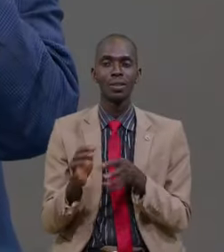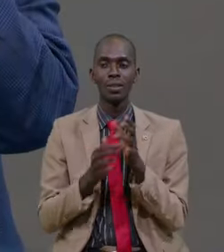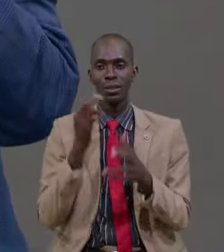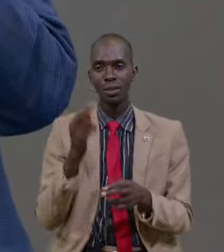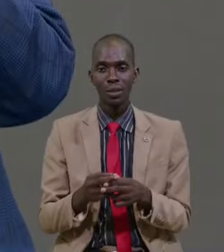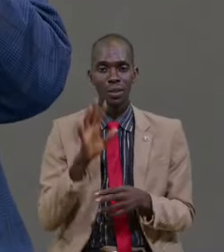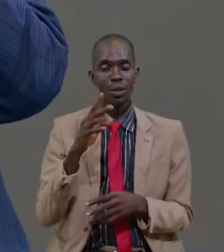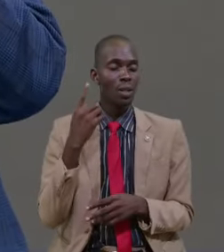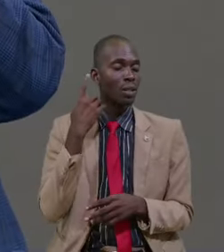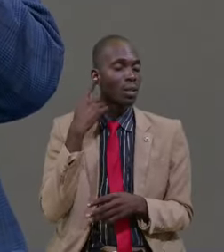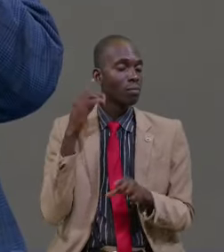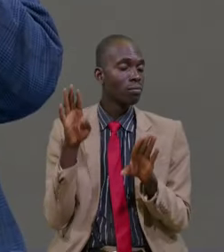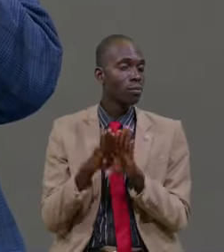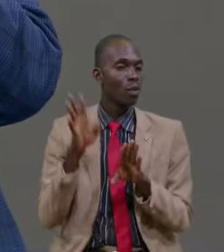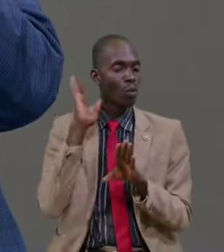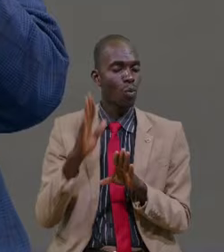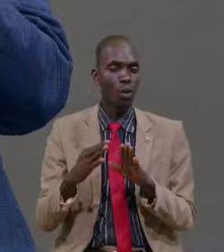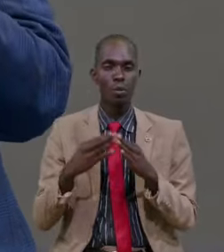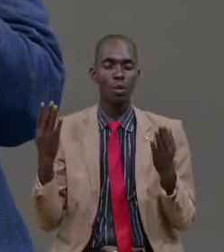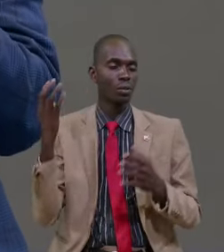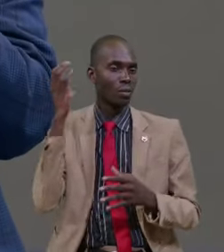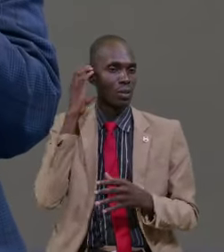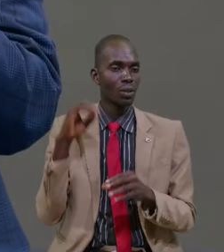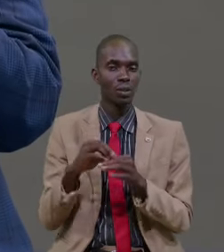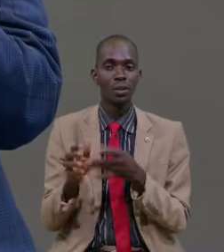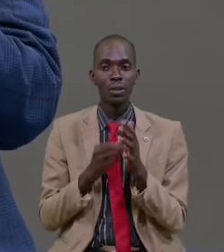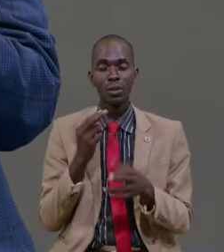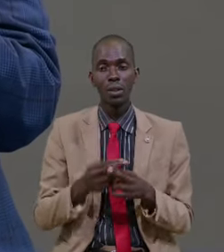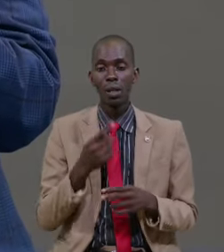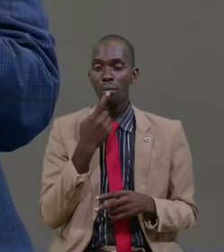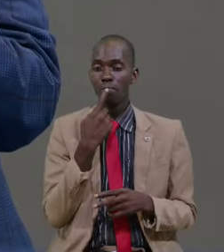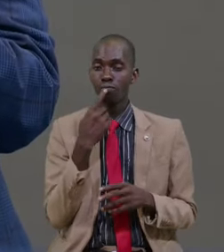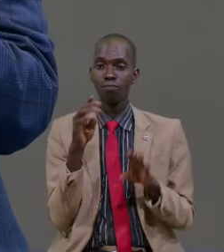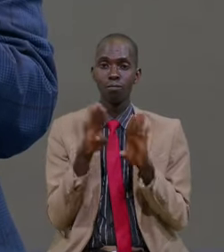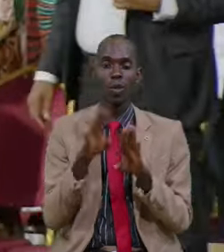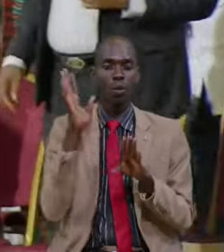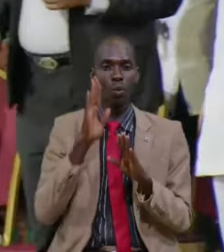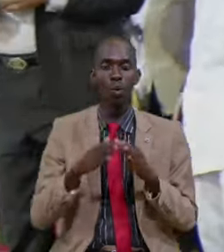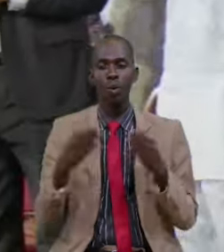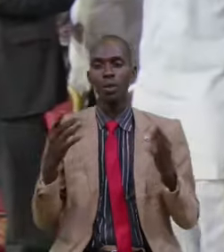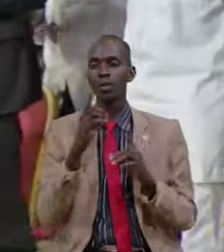deaf ears will hear. Your dumb tongues will speak out.